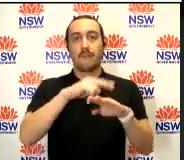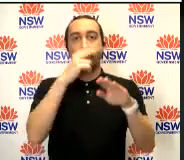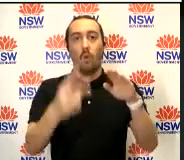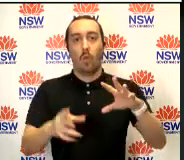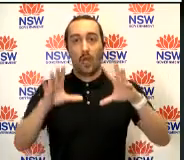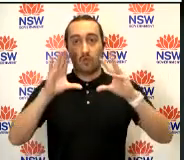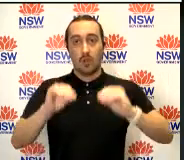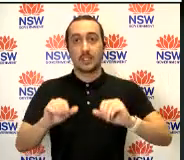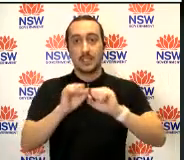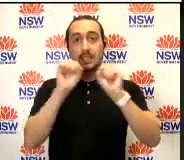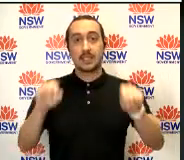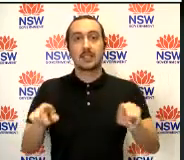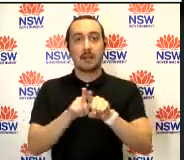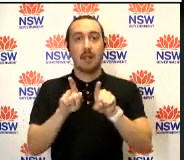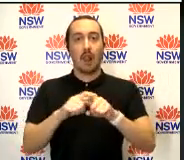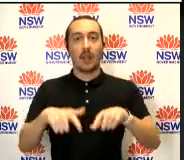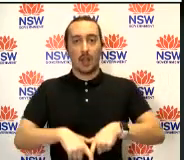such as a harness.